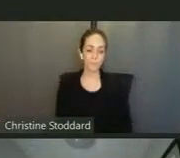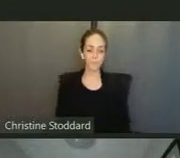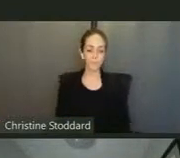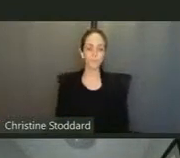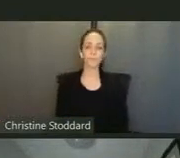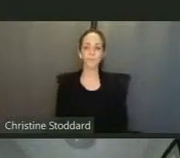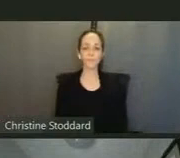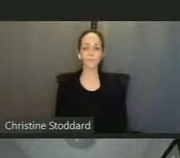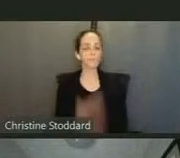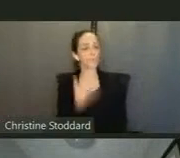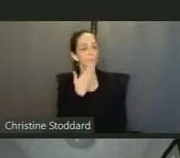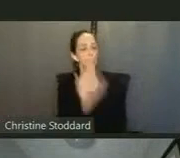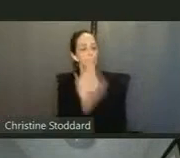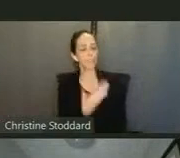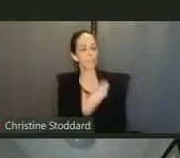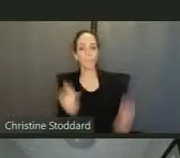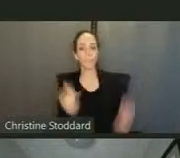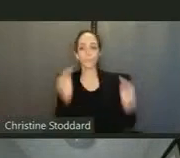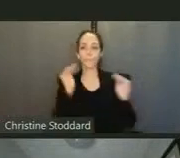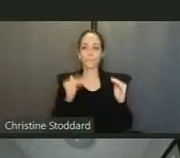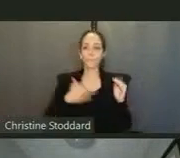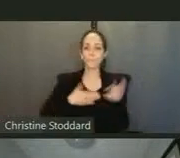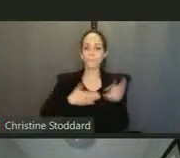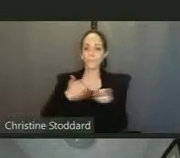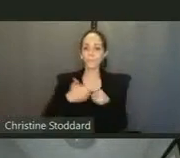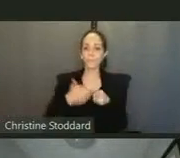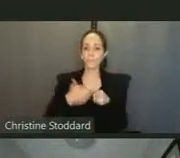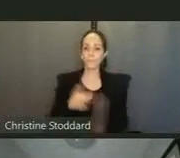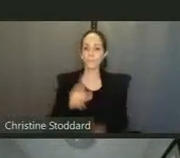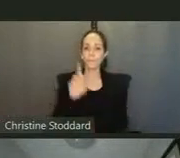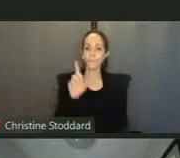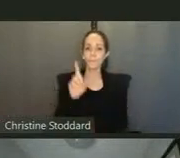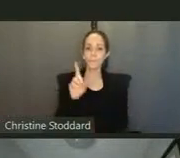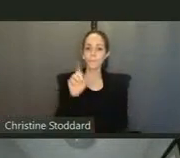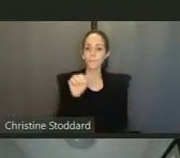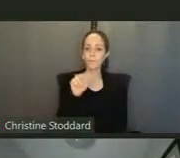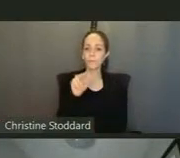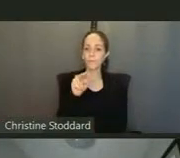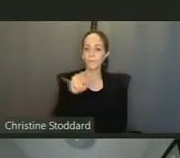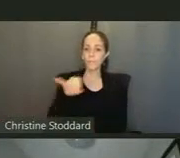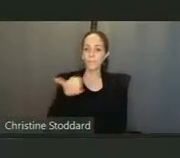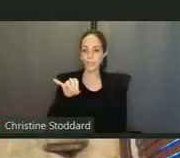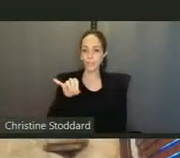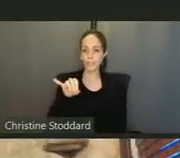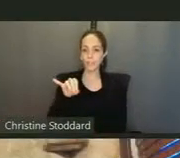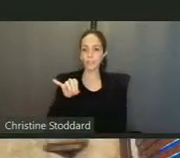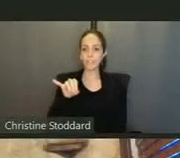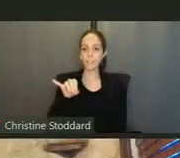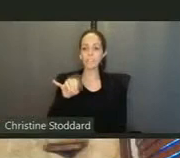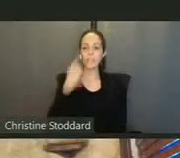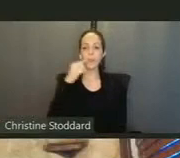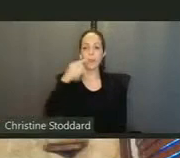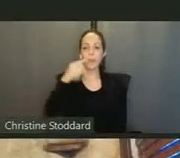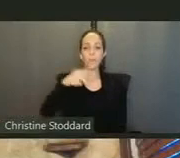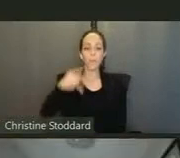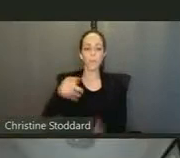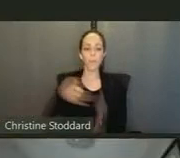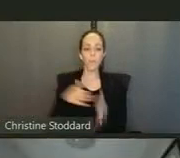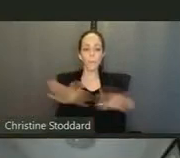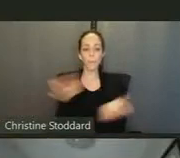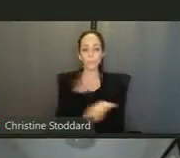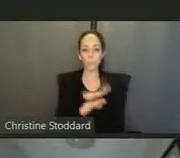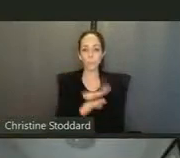Thank you, Director DePass. My name is Danny Ledesma, and I'm the Racial Equity and Social Justice Advisor for Portland Public Schools. And I'm